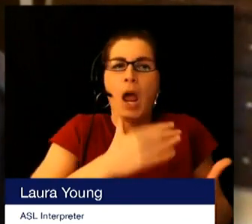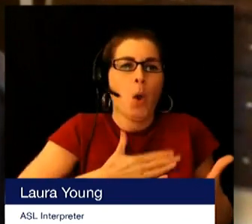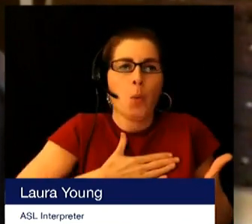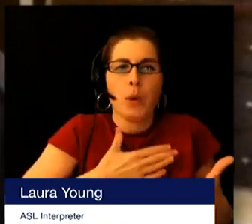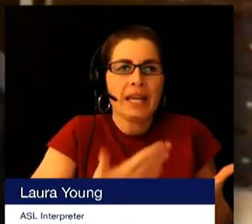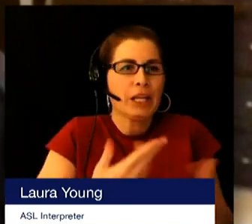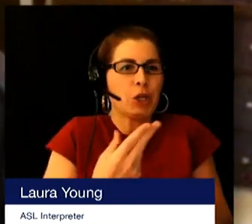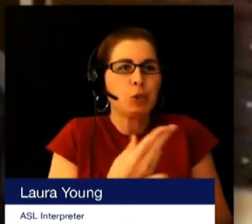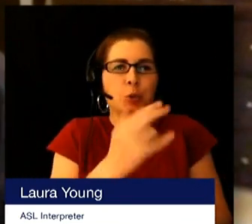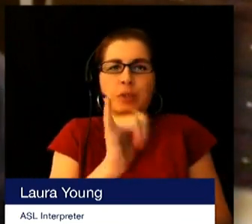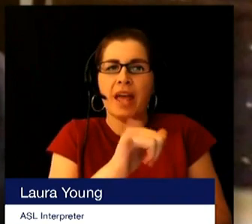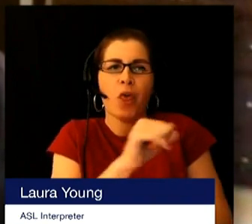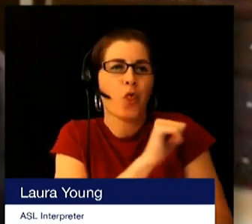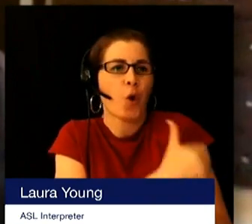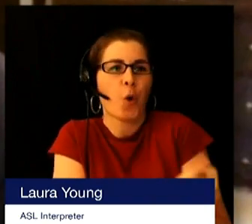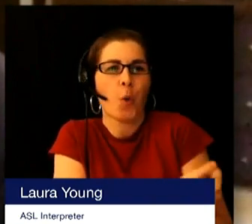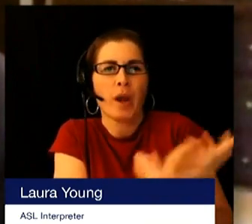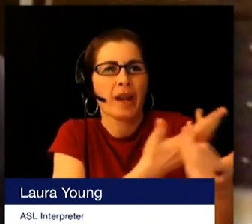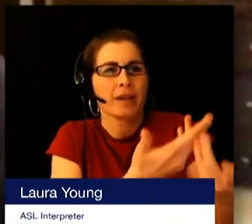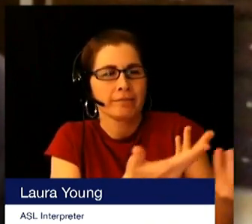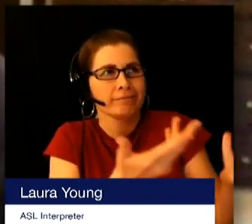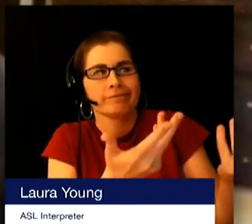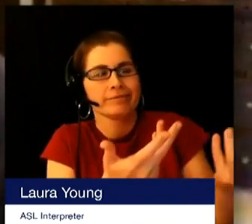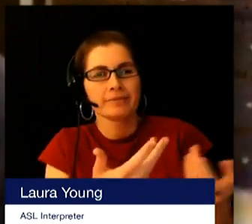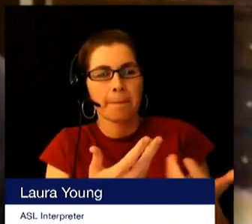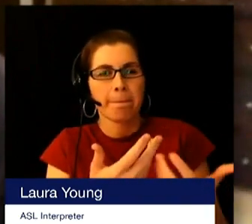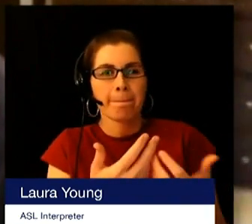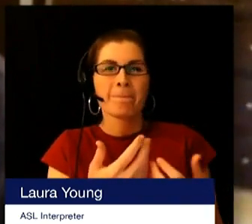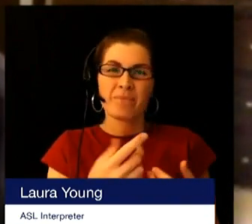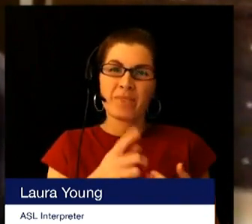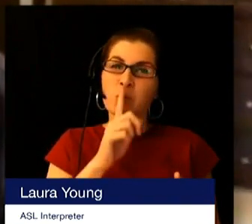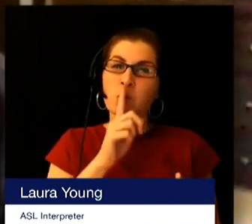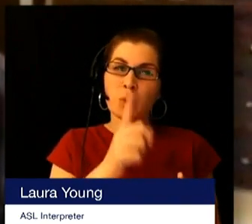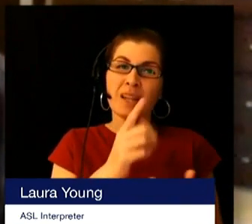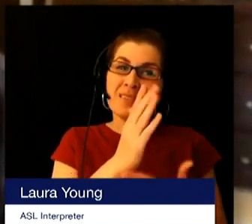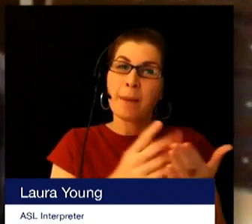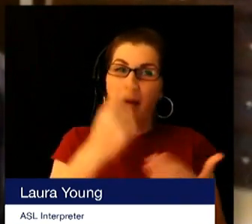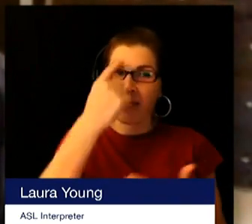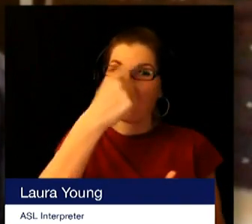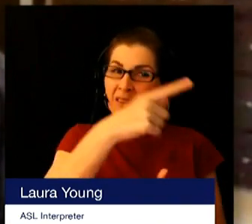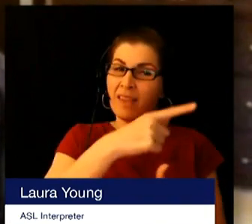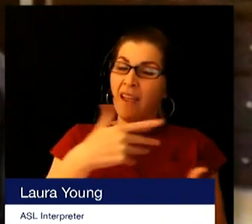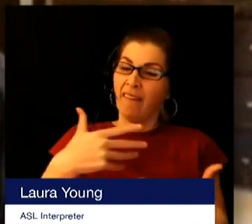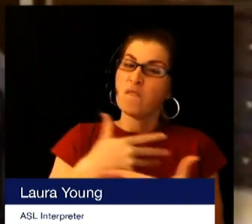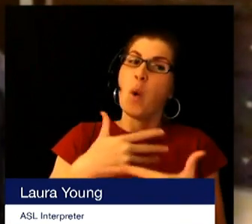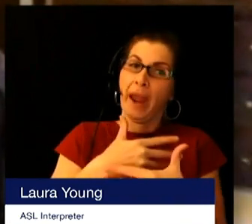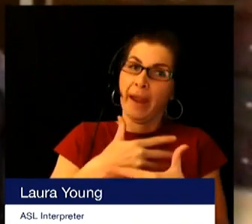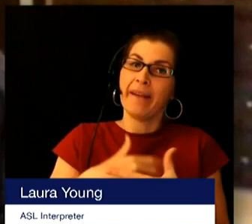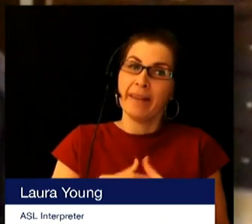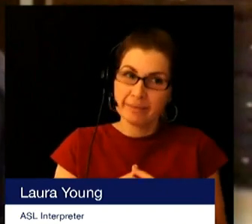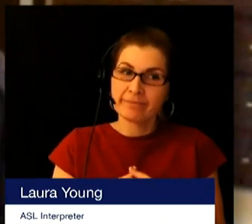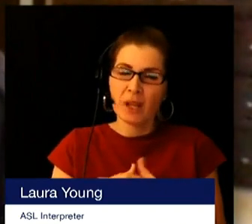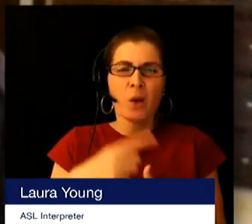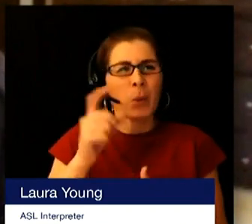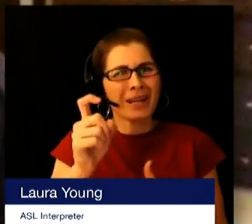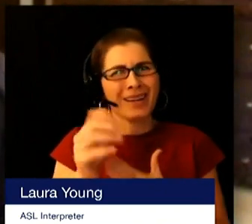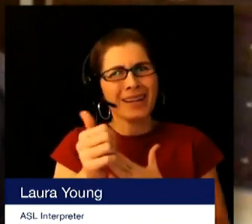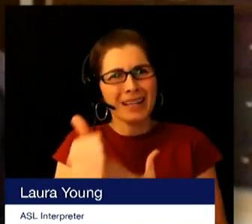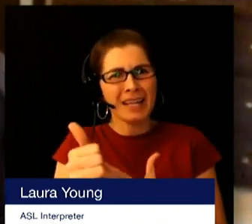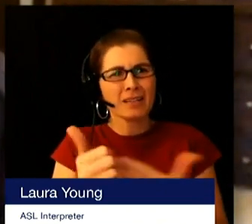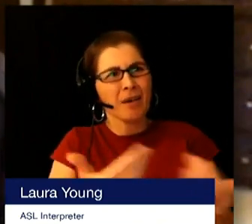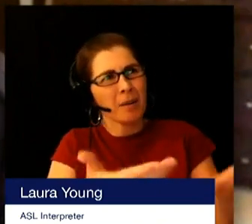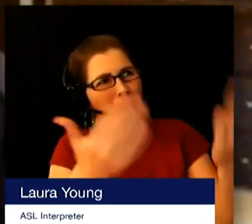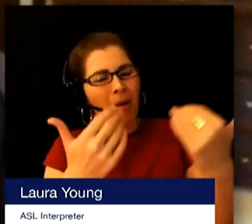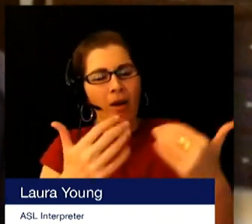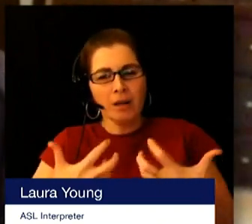them. And I think, you know, frankly, some cowardice. And I think what we need are leaders to take the bold step and